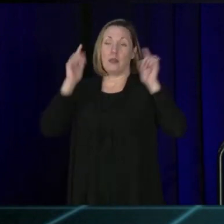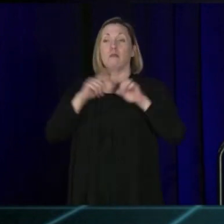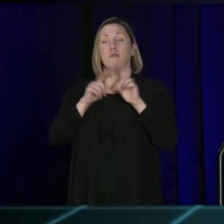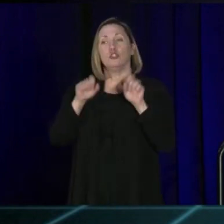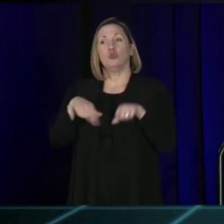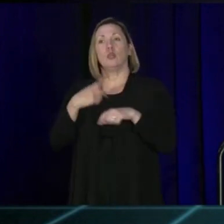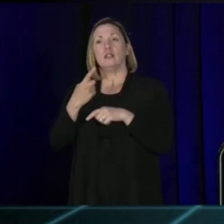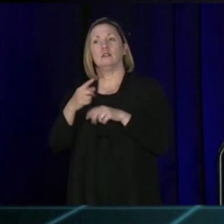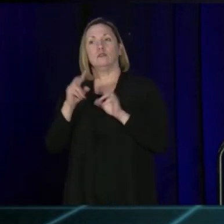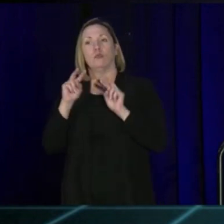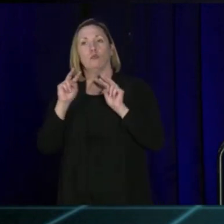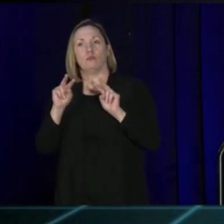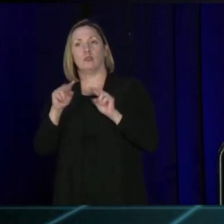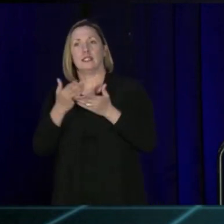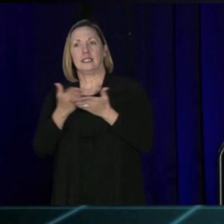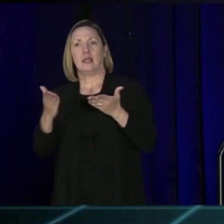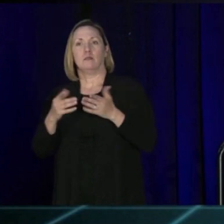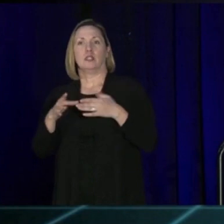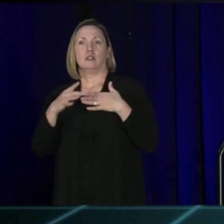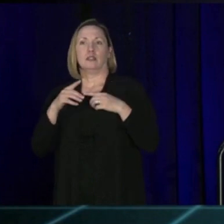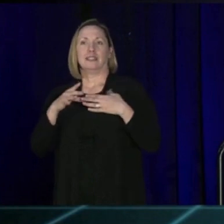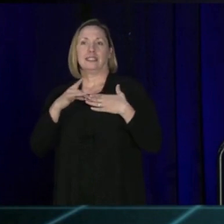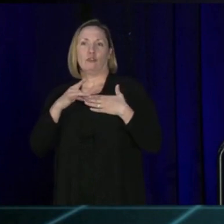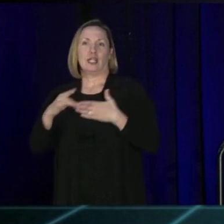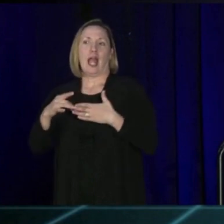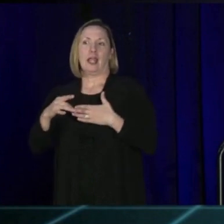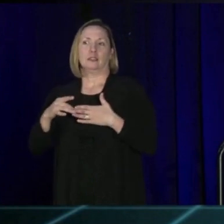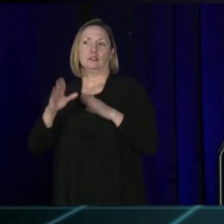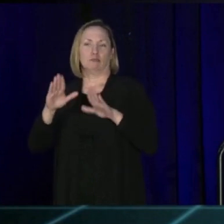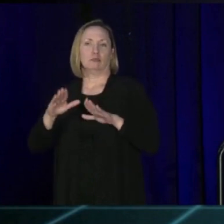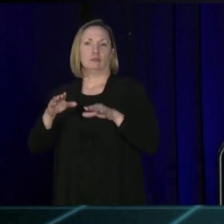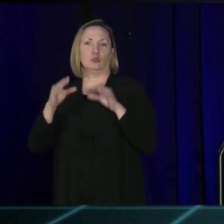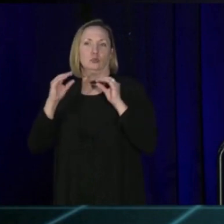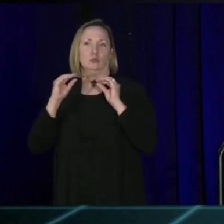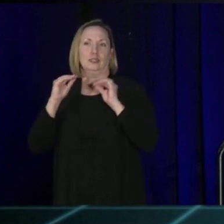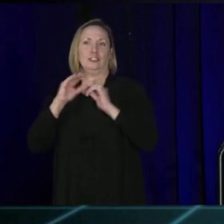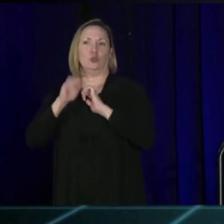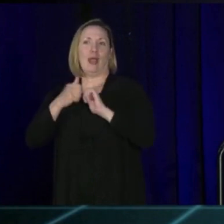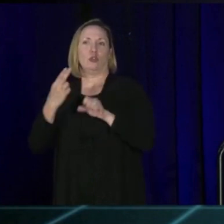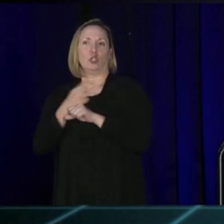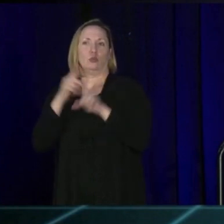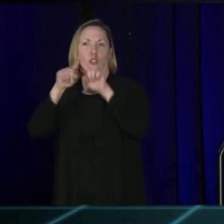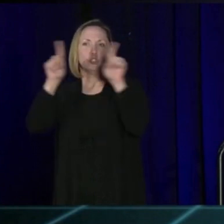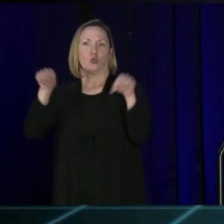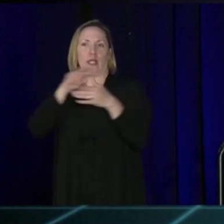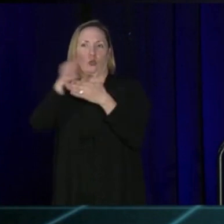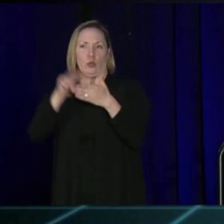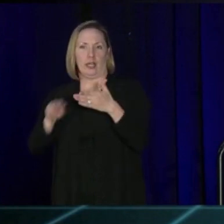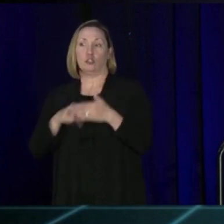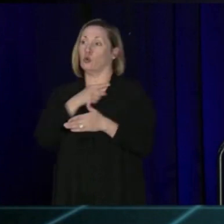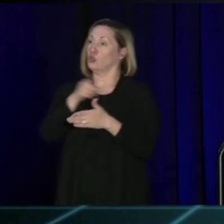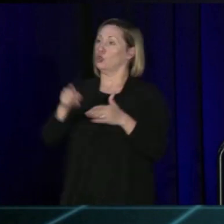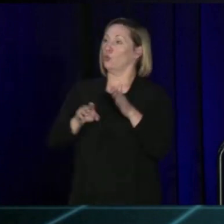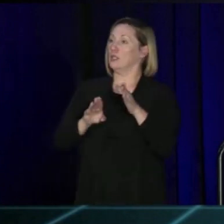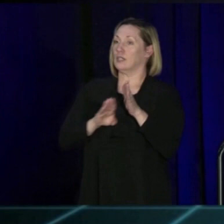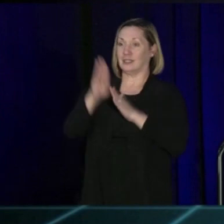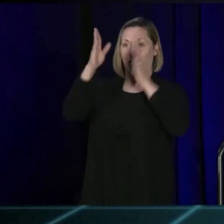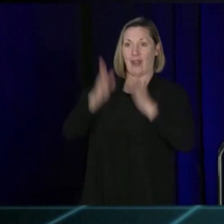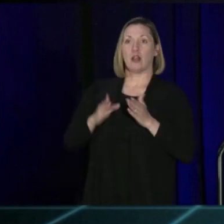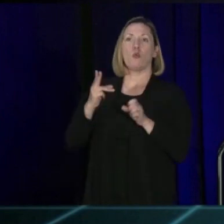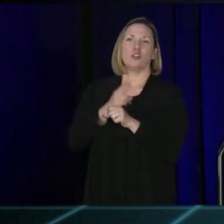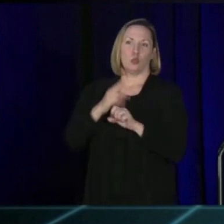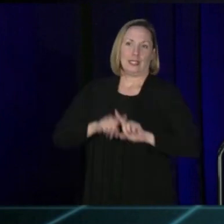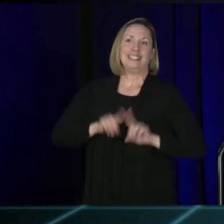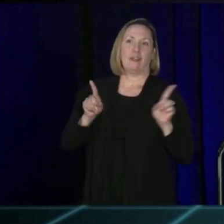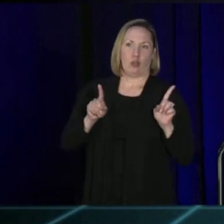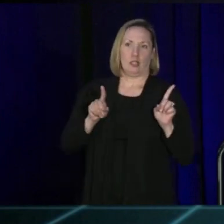covers quick guides to different screen readers. And naturally, as you, as developer, would use screen reader very differently to